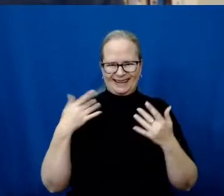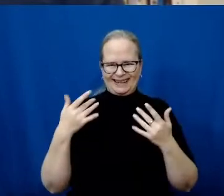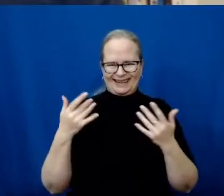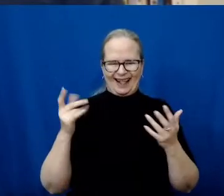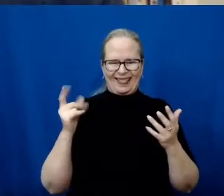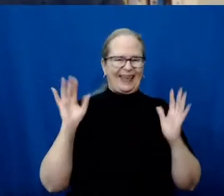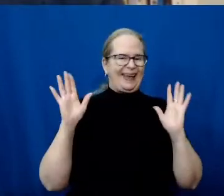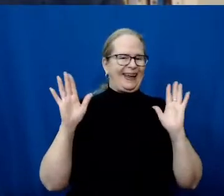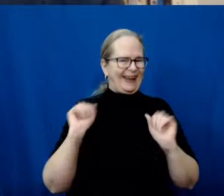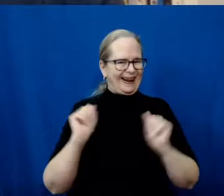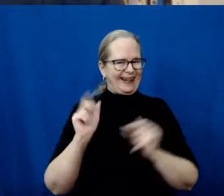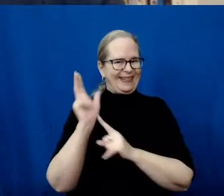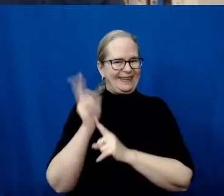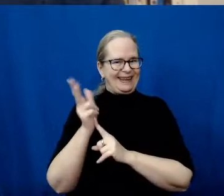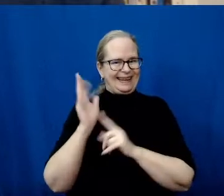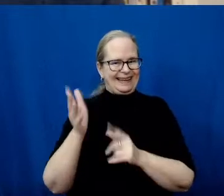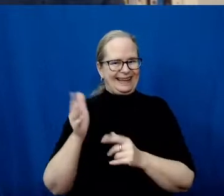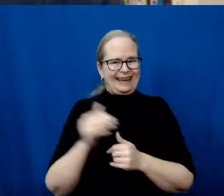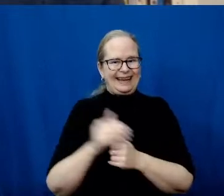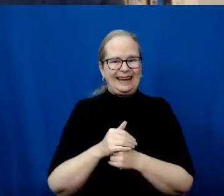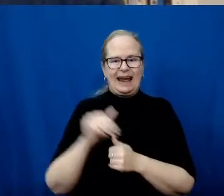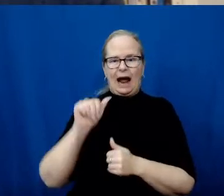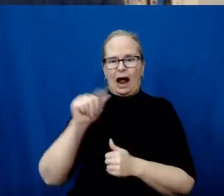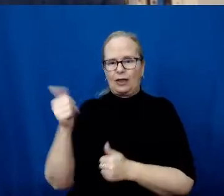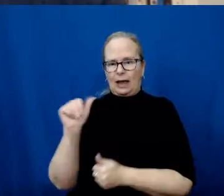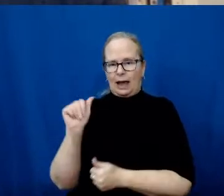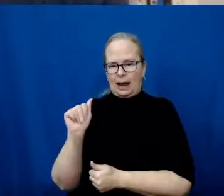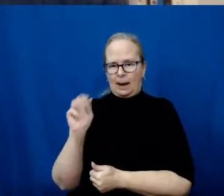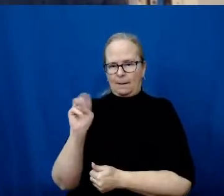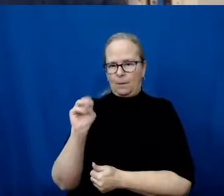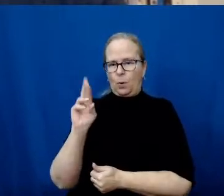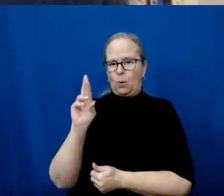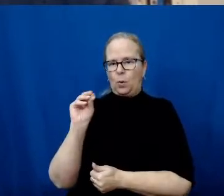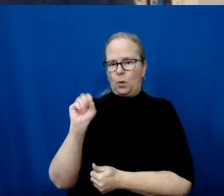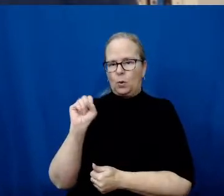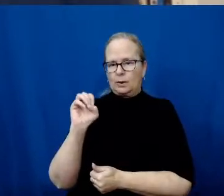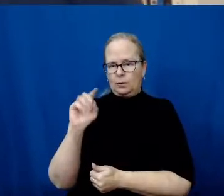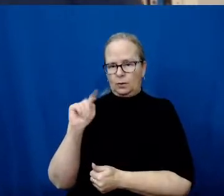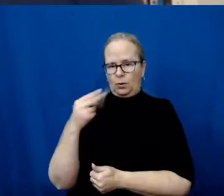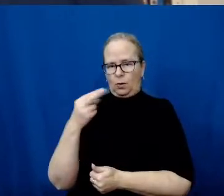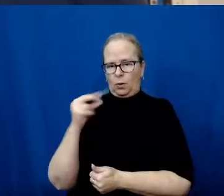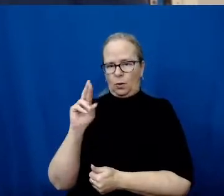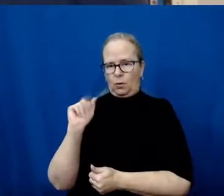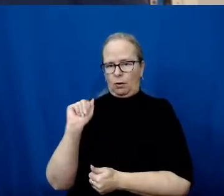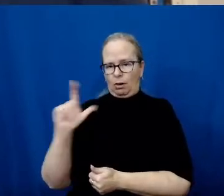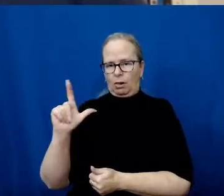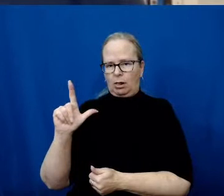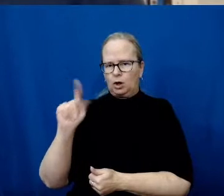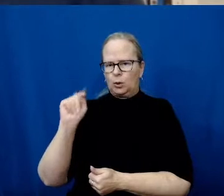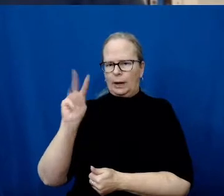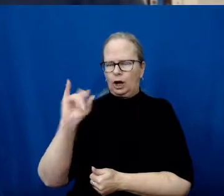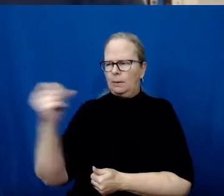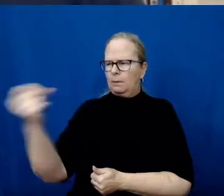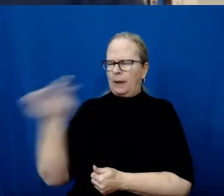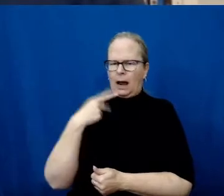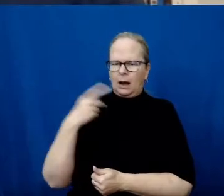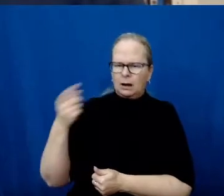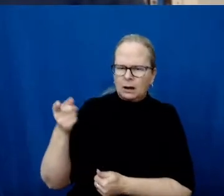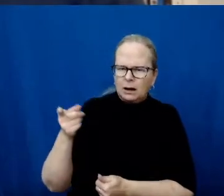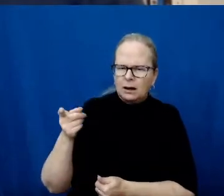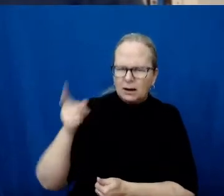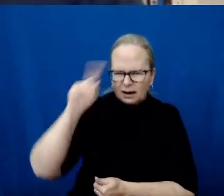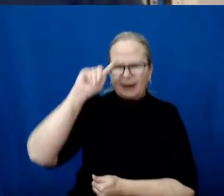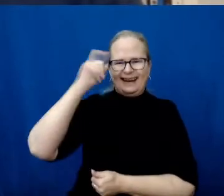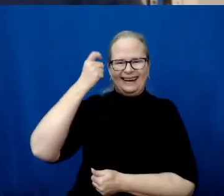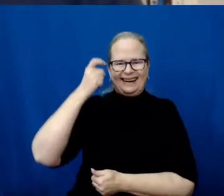little conversation, and my fangirl self got pretty excited, to then which I had to contact another aerosol